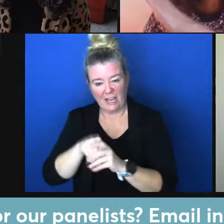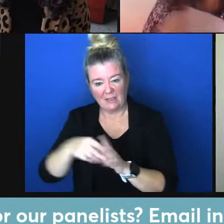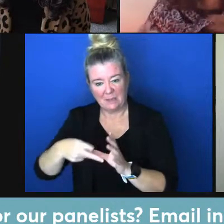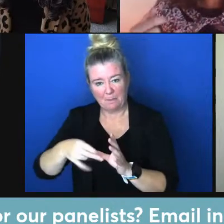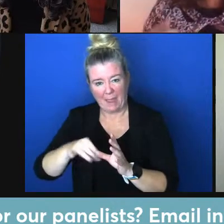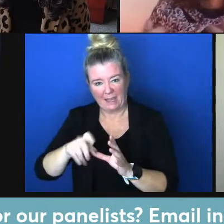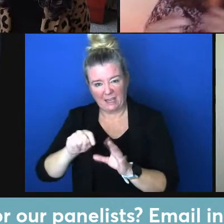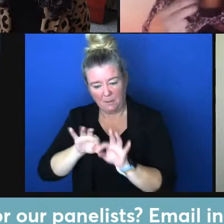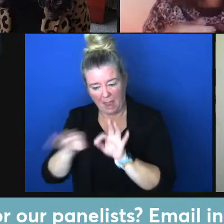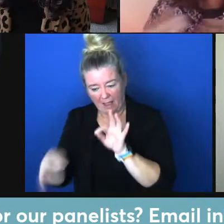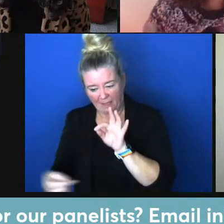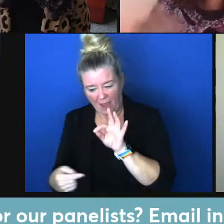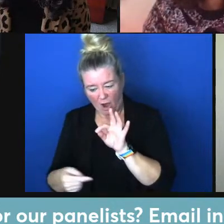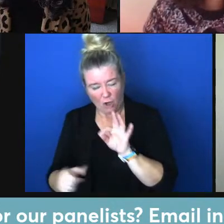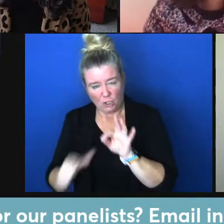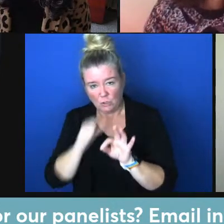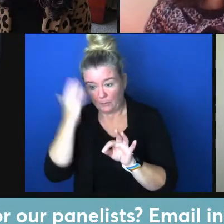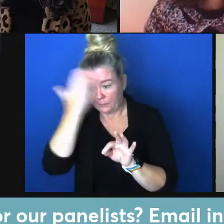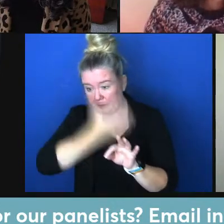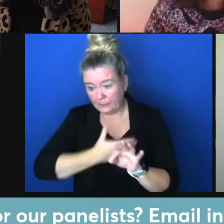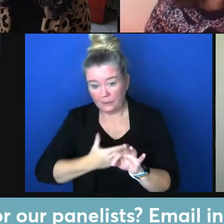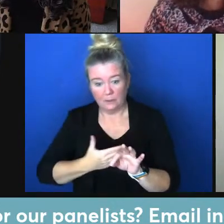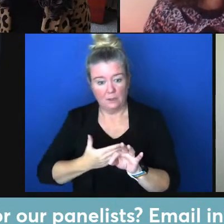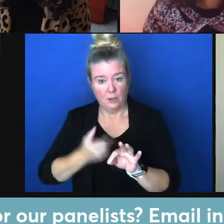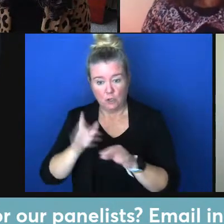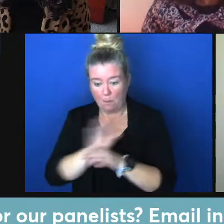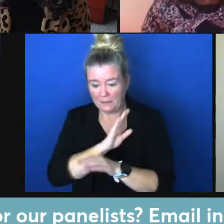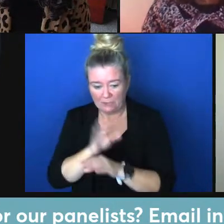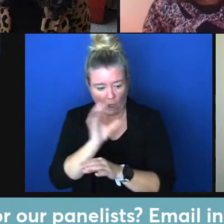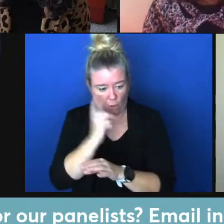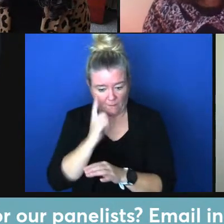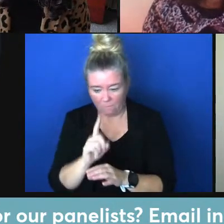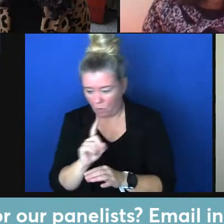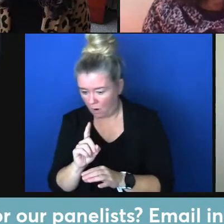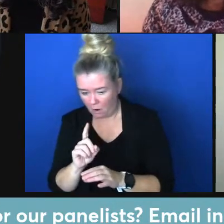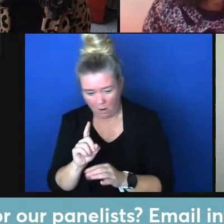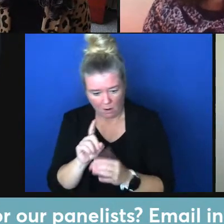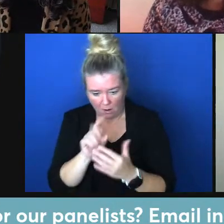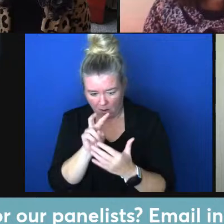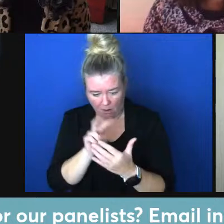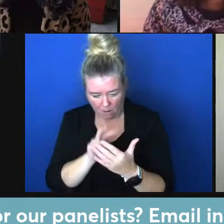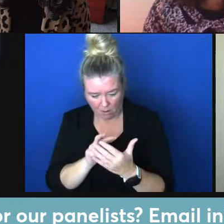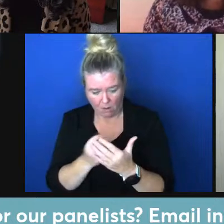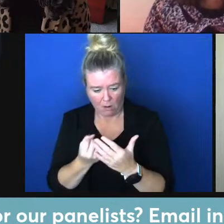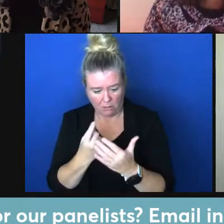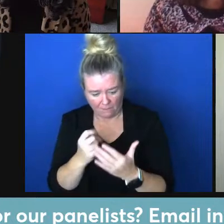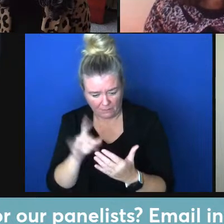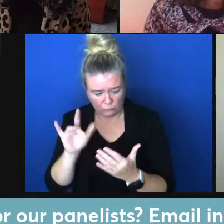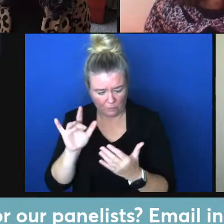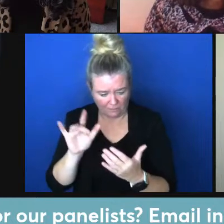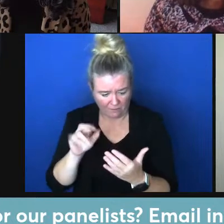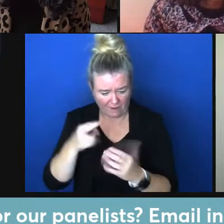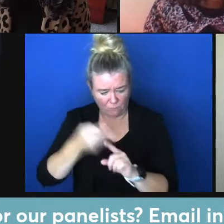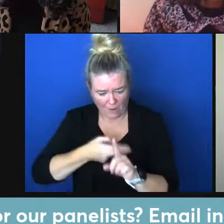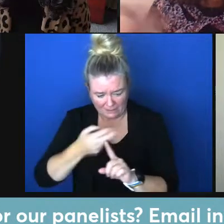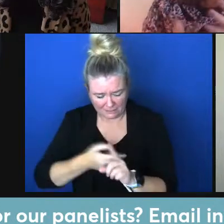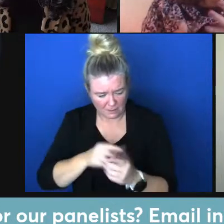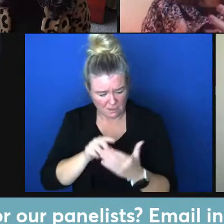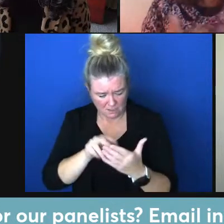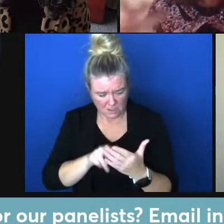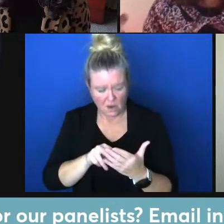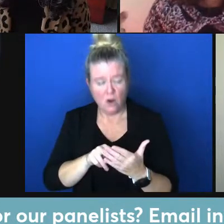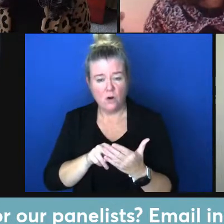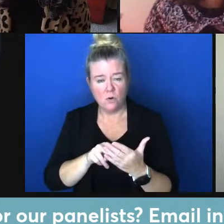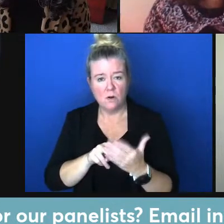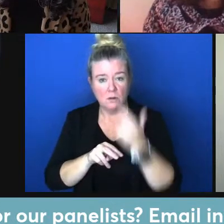packet that you don't. So you're busy looking for an 1125 rent,